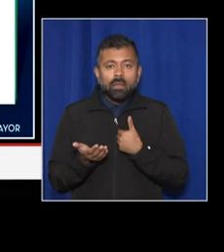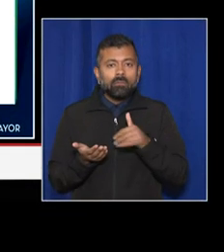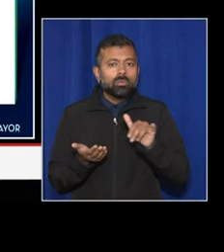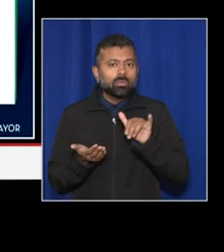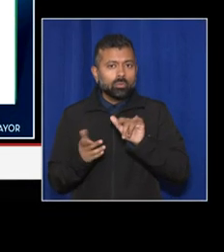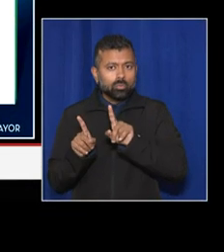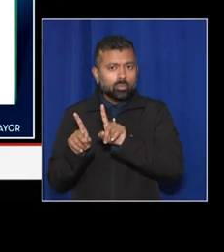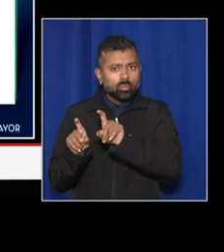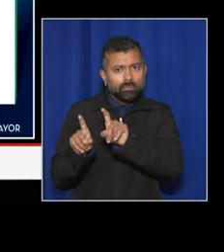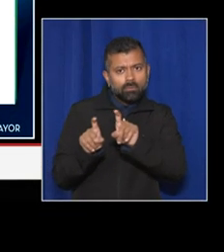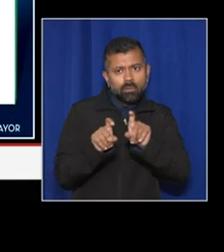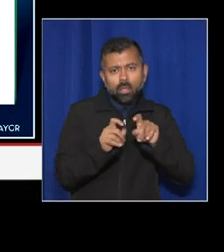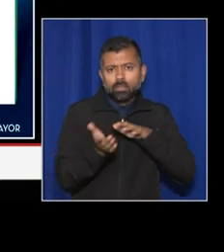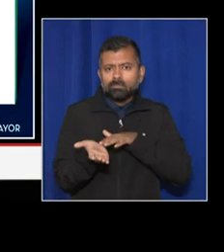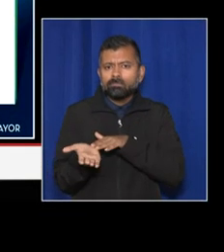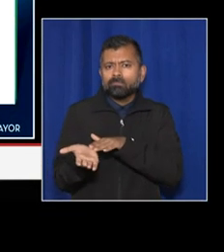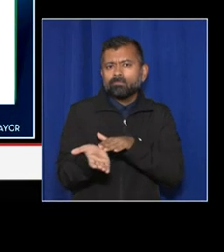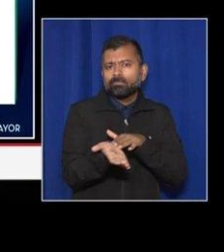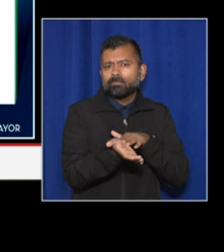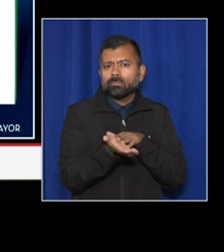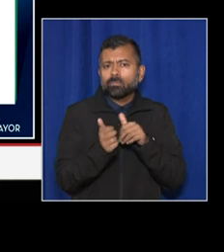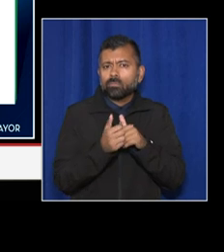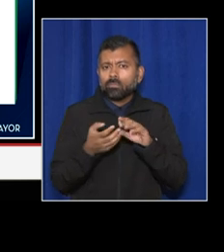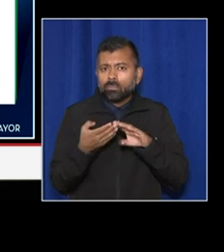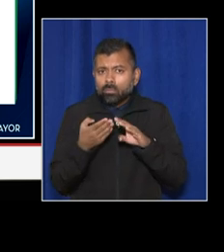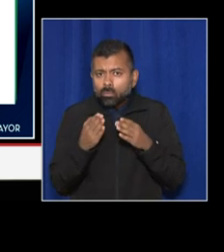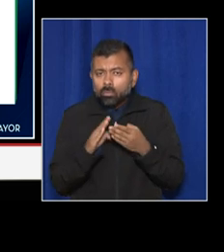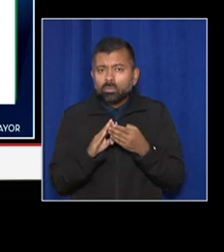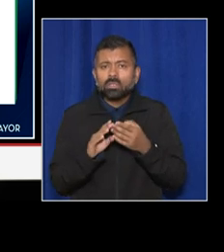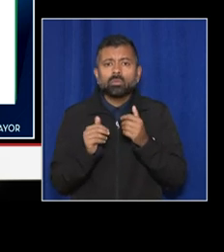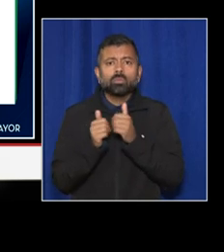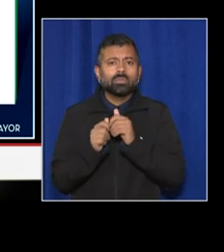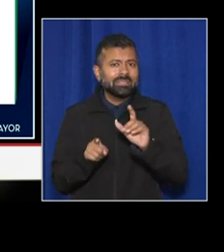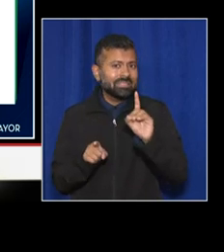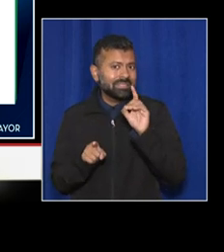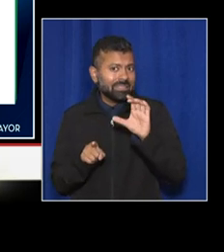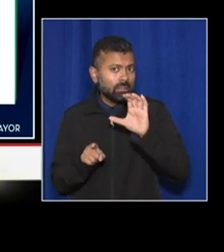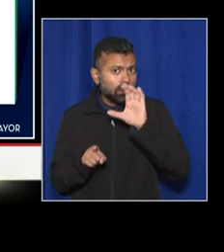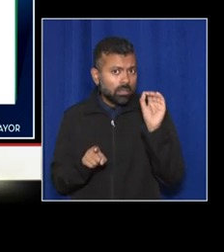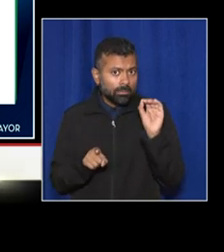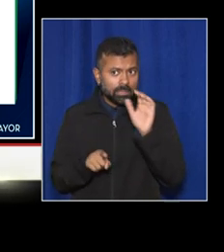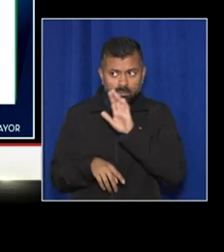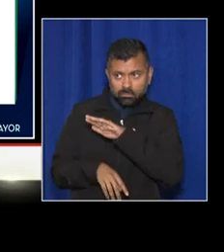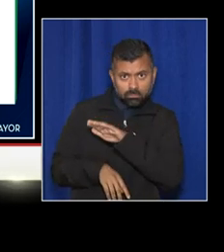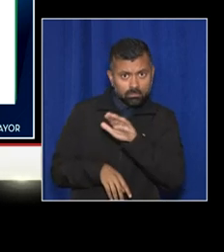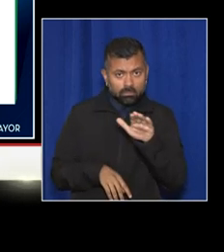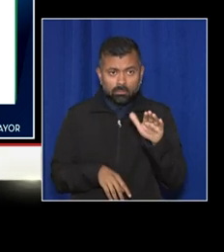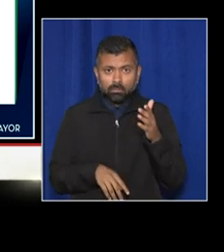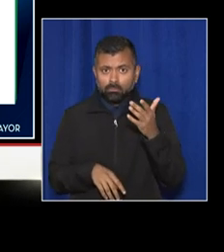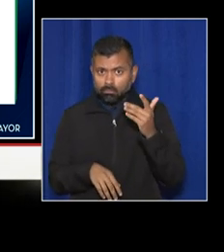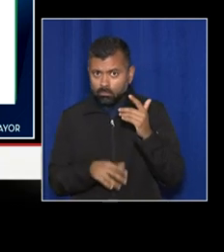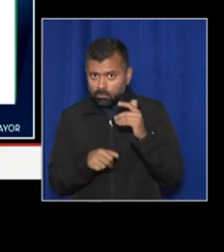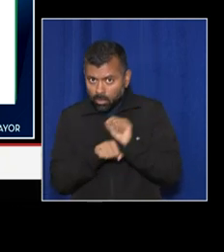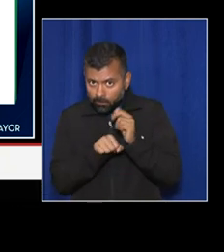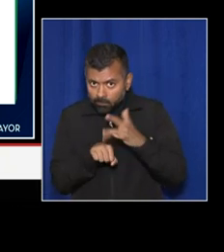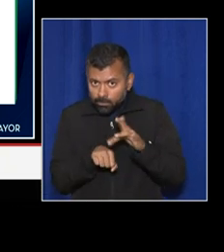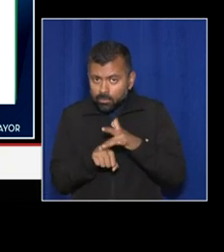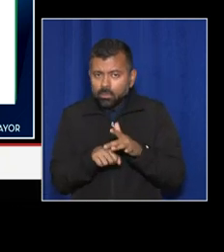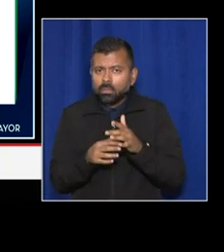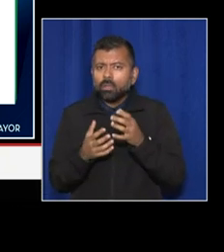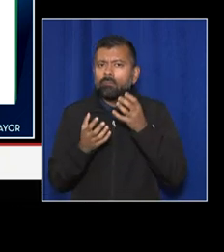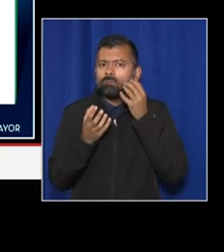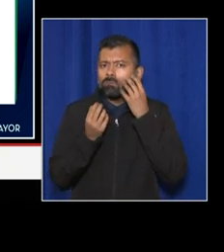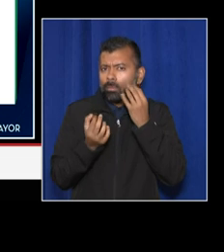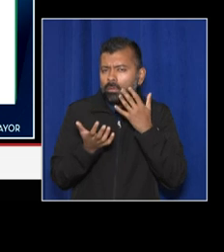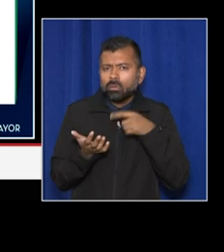sent out to all DC-based companies where we are going to gather insights as well as critical information